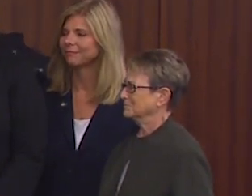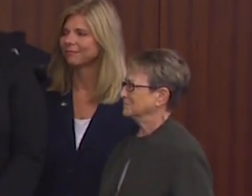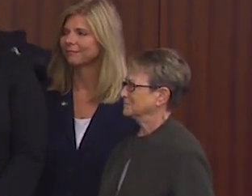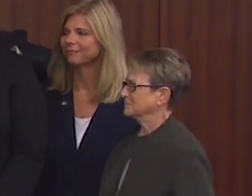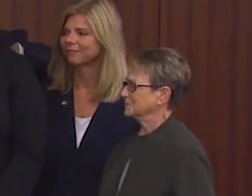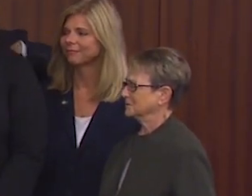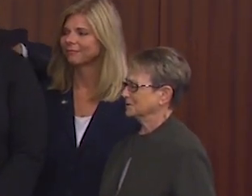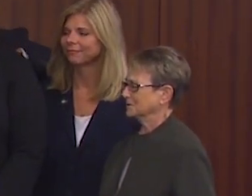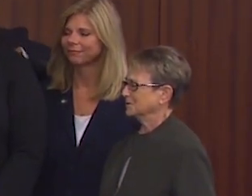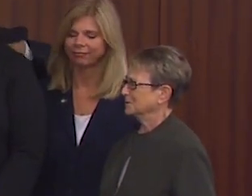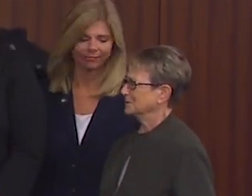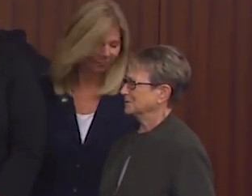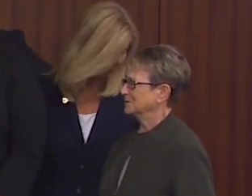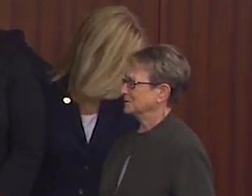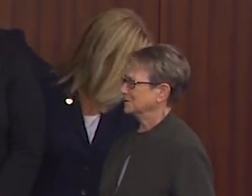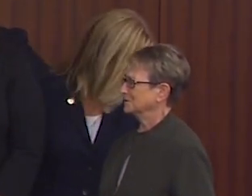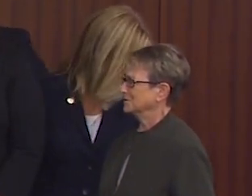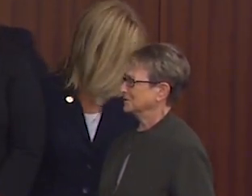Hi, Brian. I couldn't see.